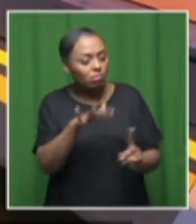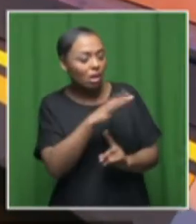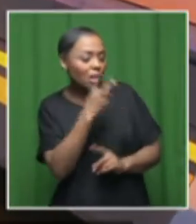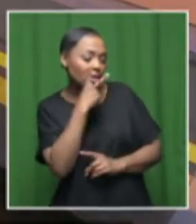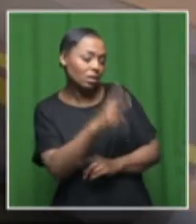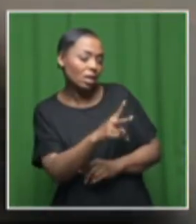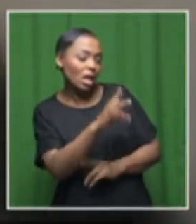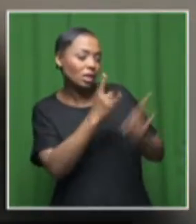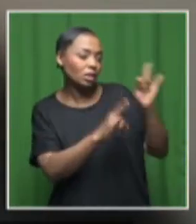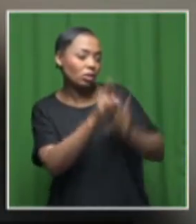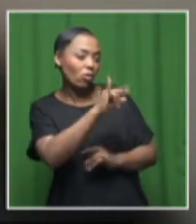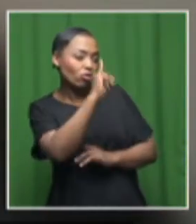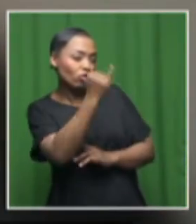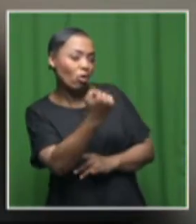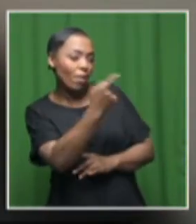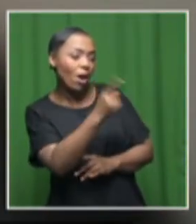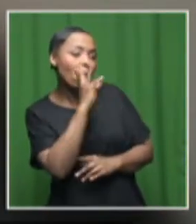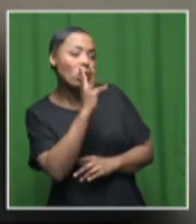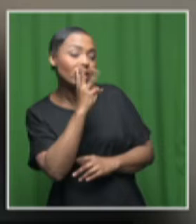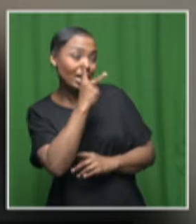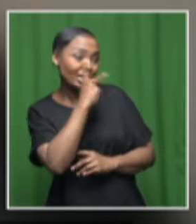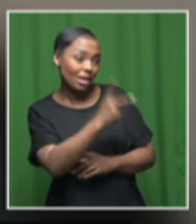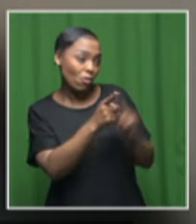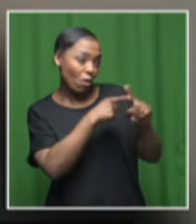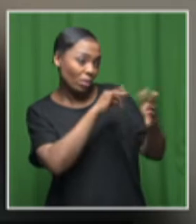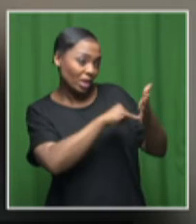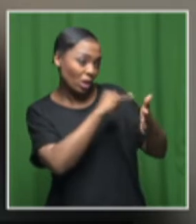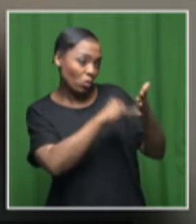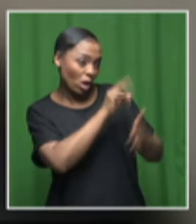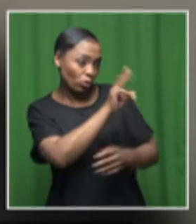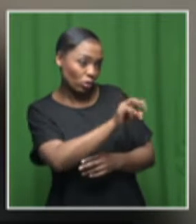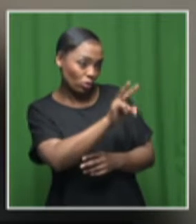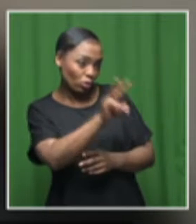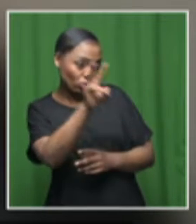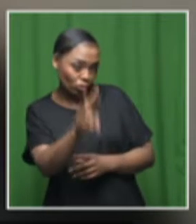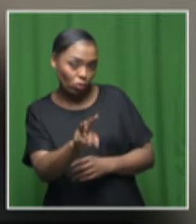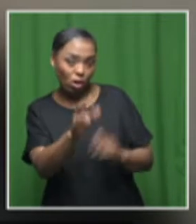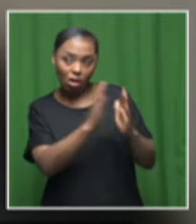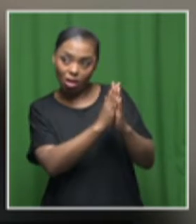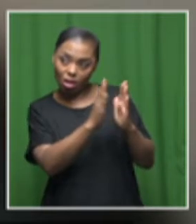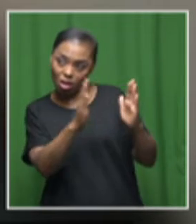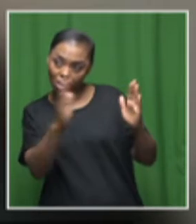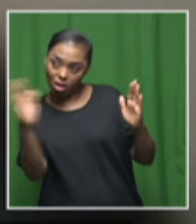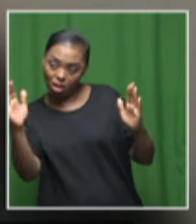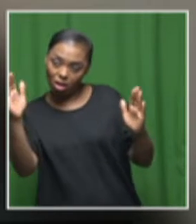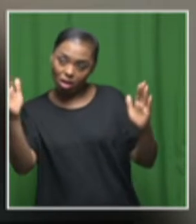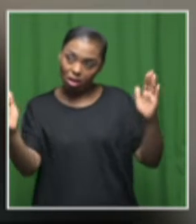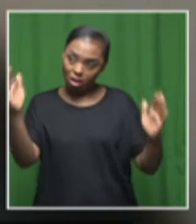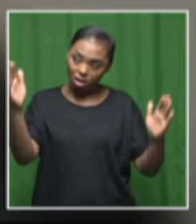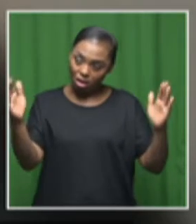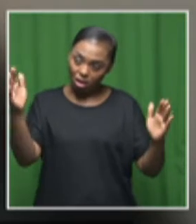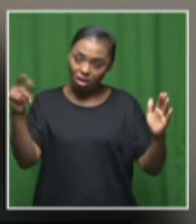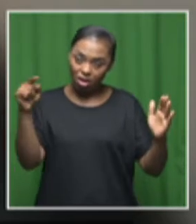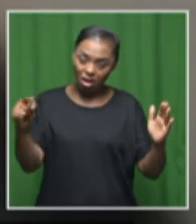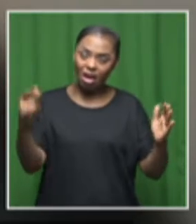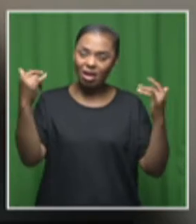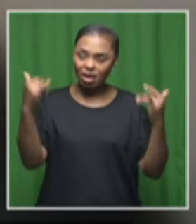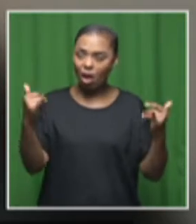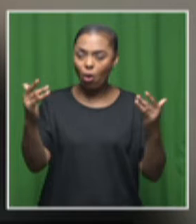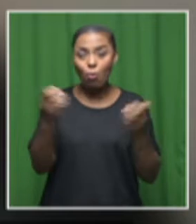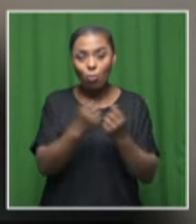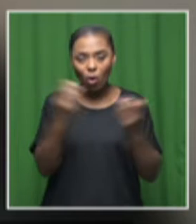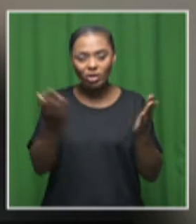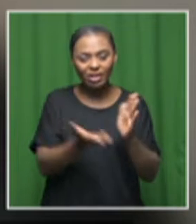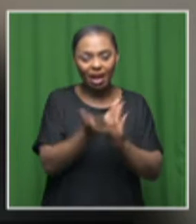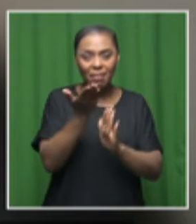and water, and you will see that since January 2022, we've been sitting with increased shortages and outages.